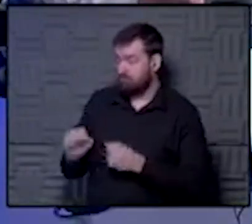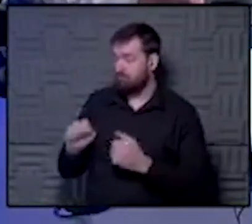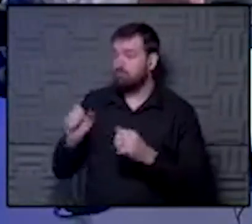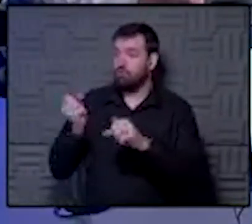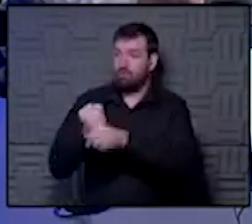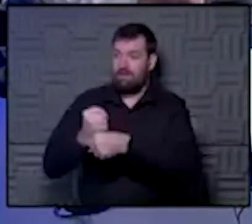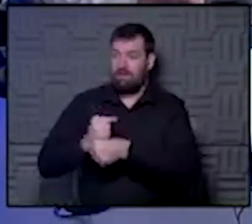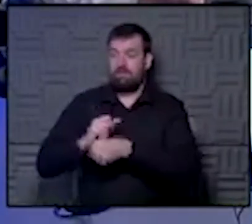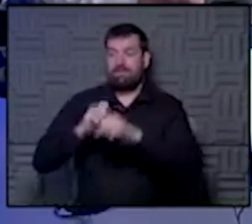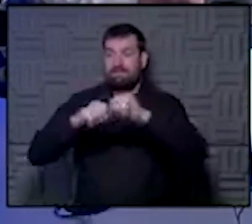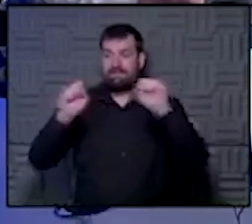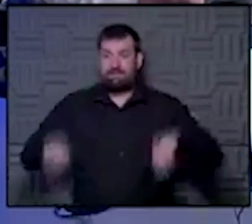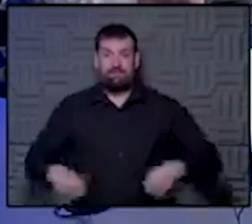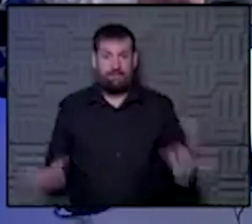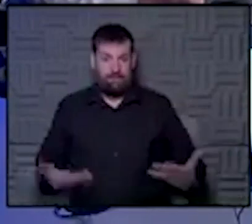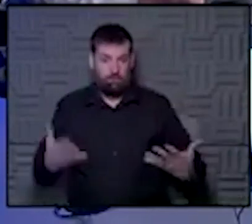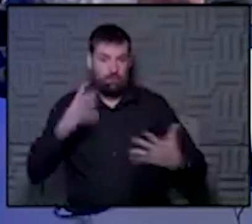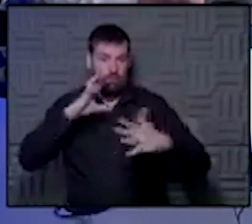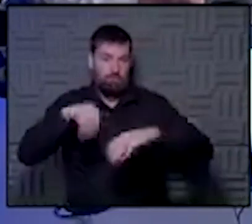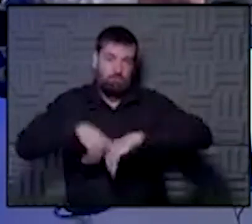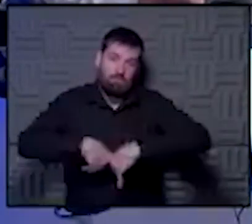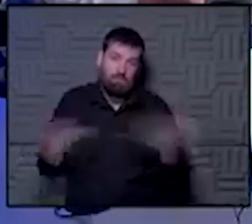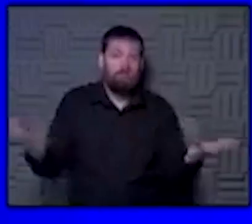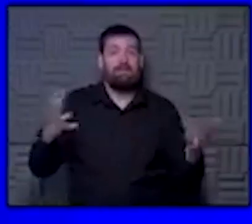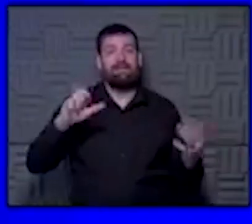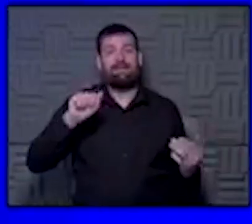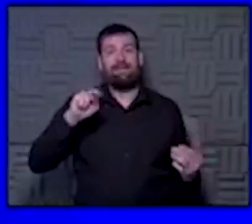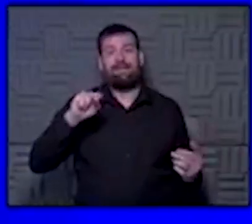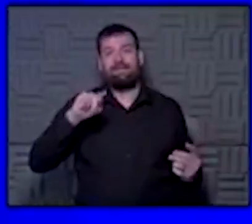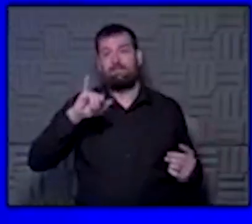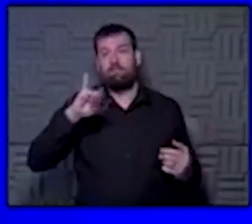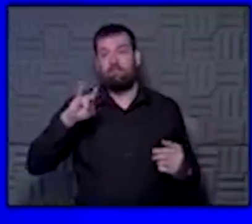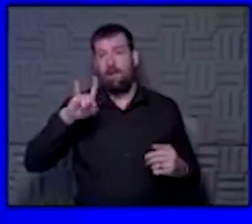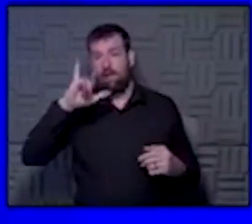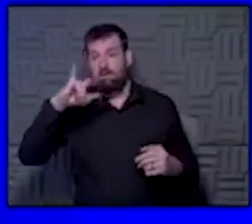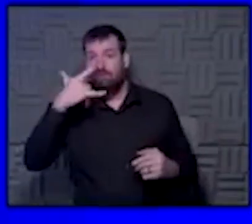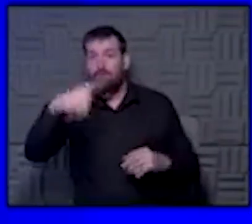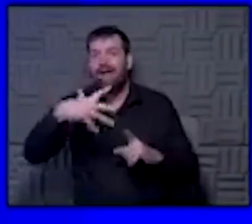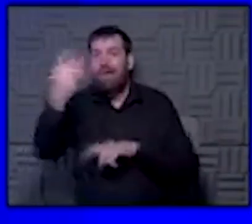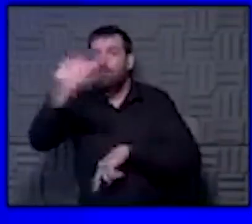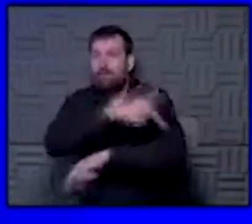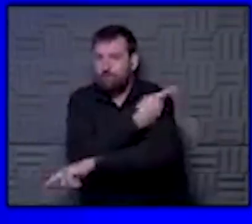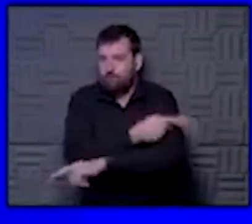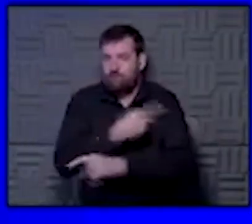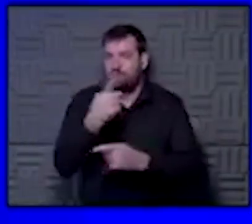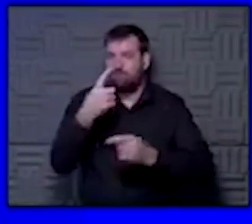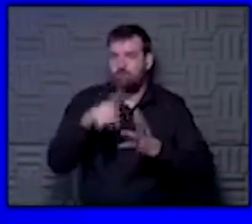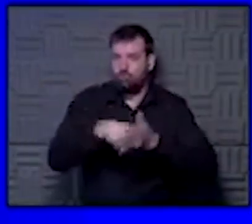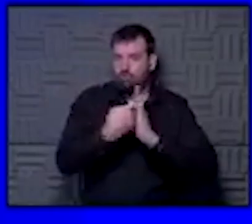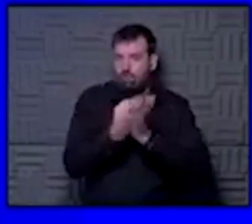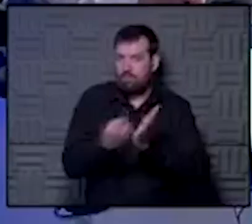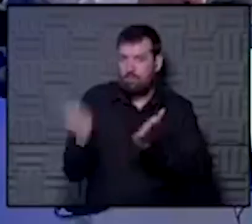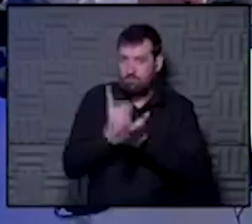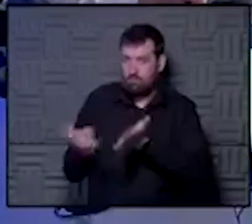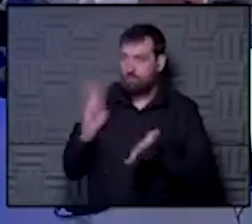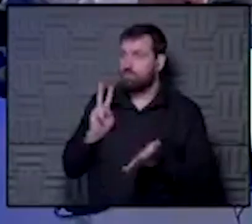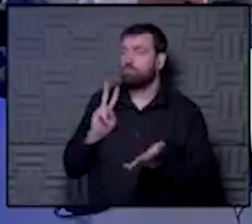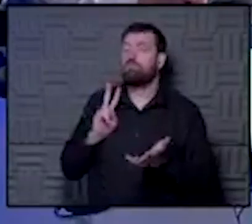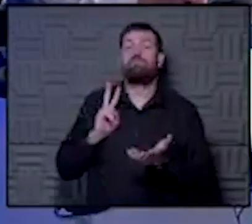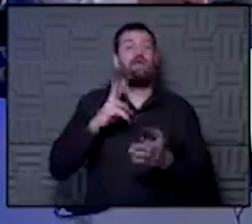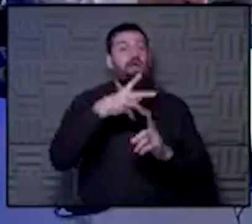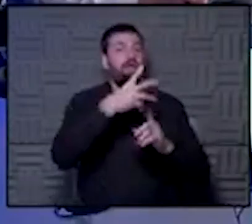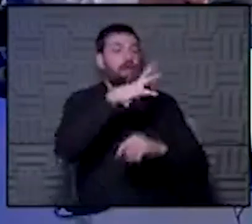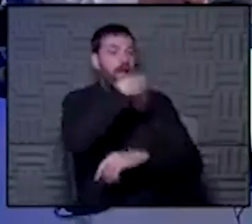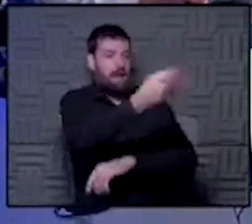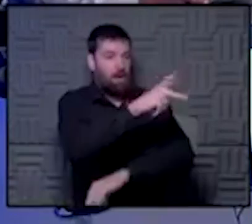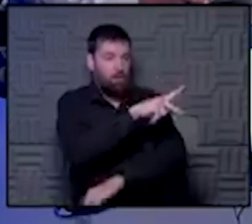creating our systems here to be able to give those antibodies as an outpatient as well. We started that a week or two ago. So it's an outpatient infusion that you'd go to an